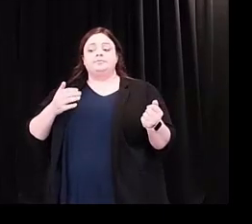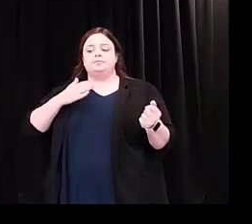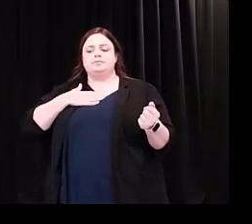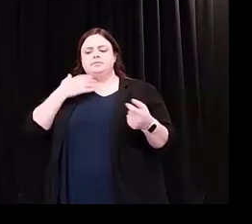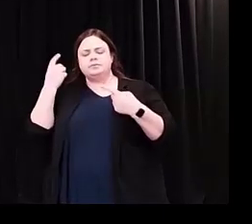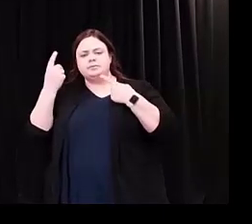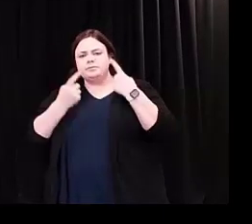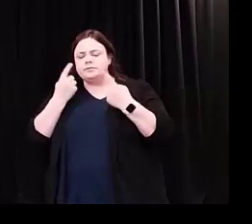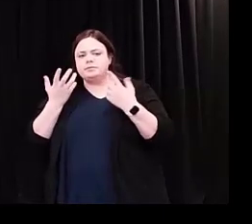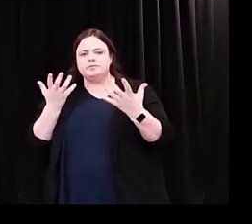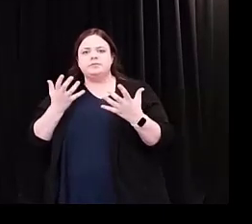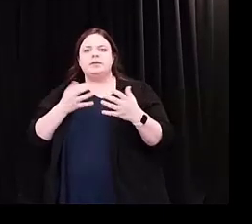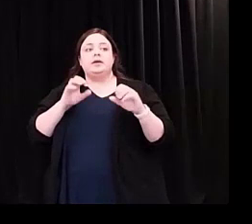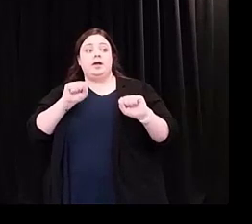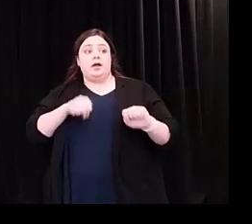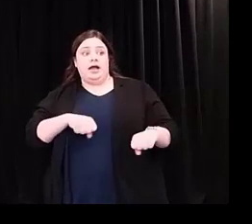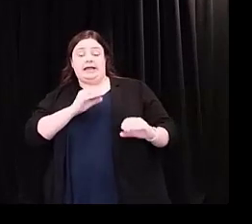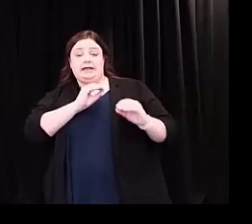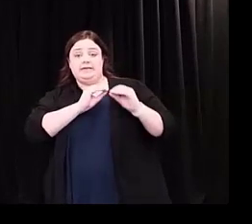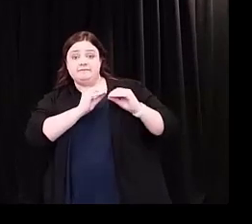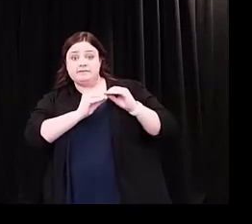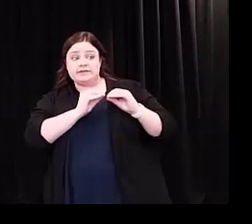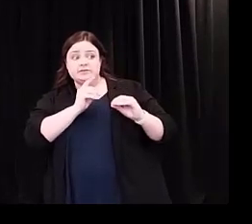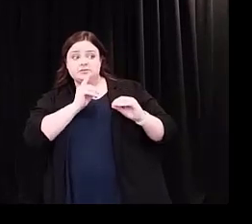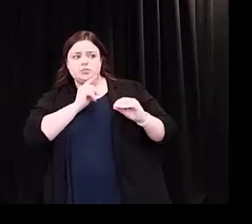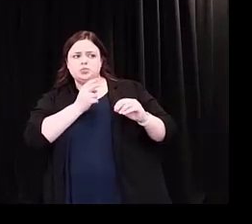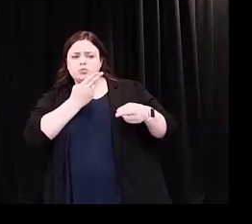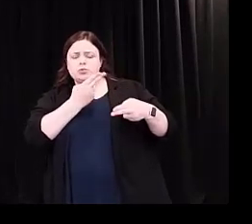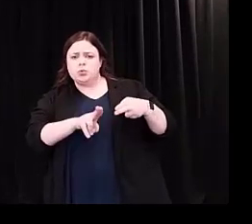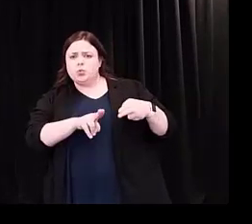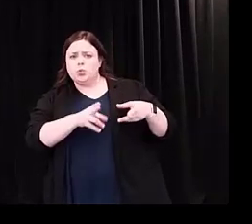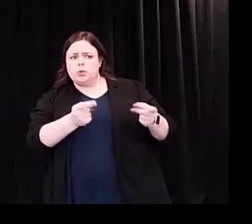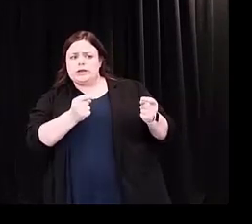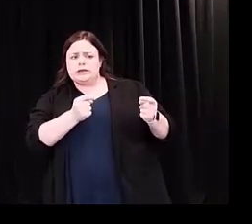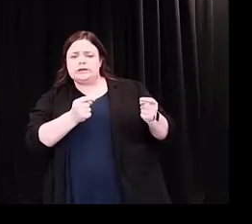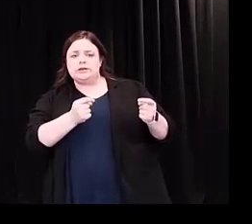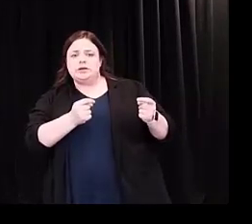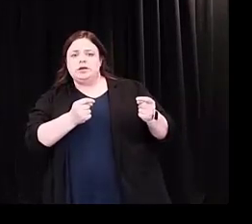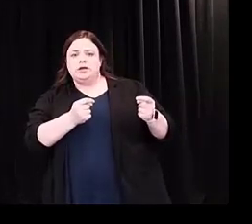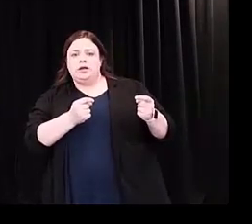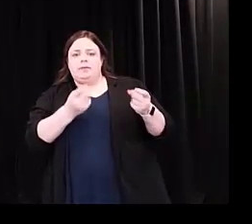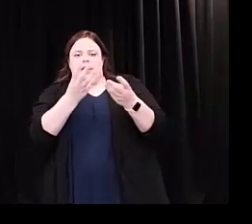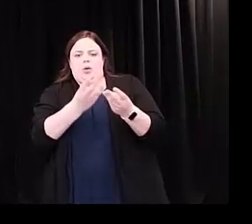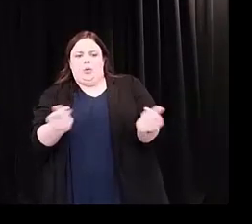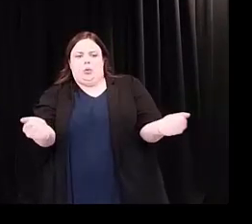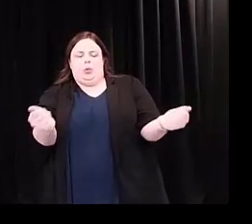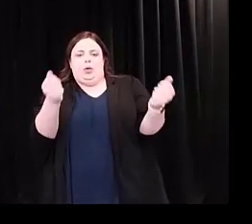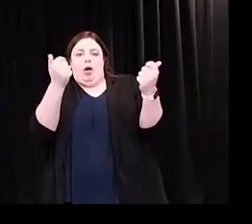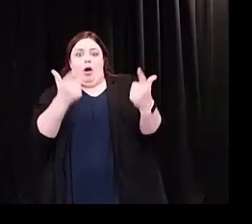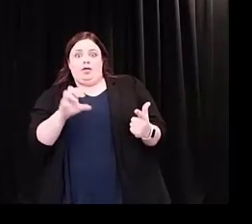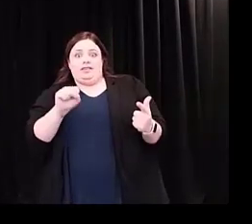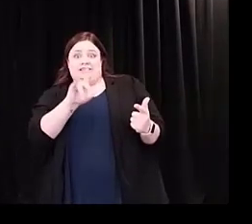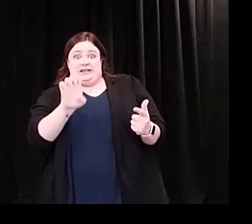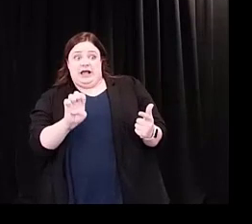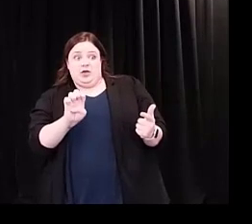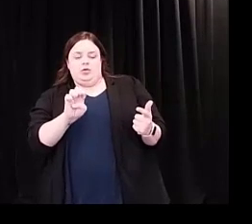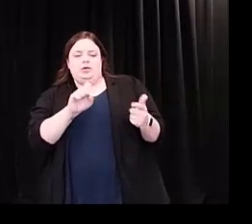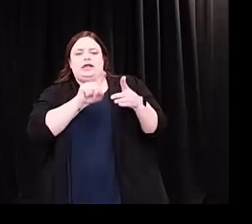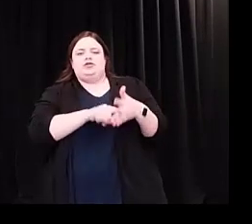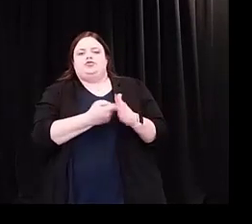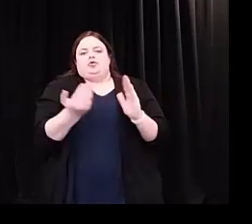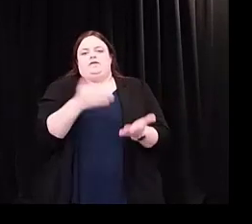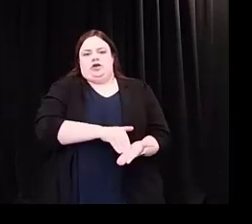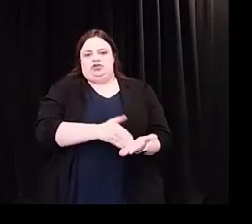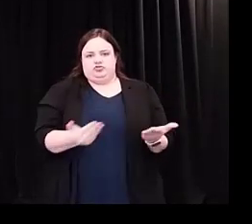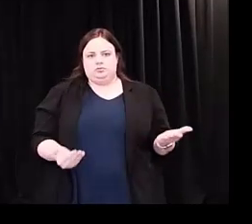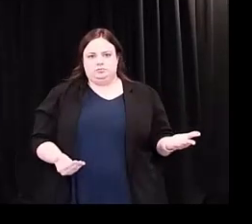thinking is I can fix this pretty quickly by getting rid of all the styles and then just starting fresh.